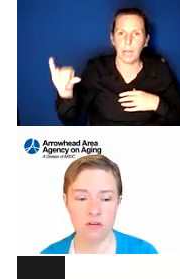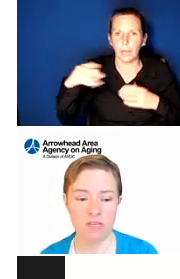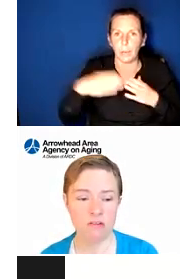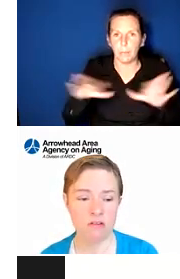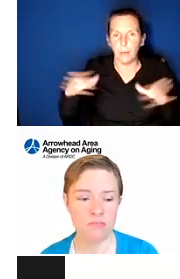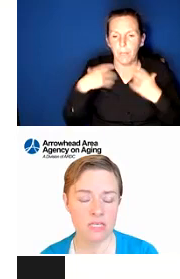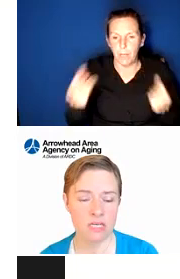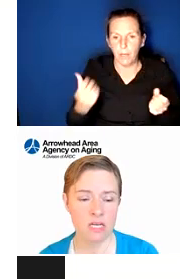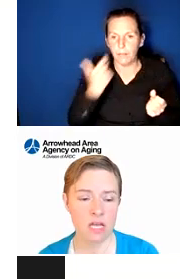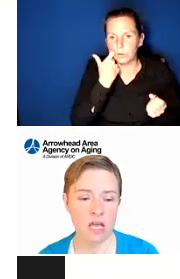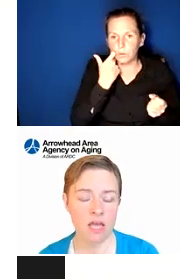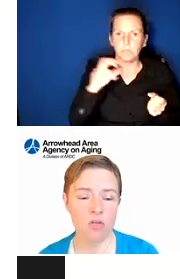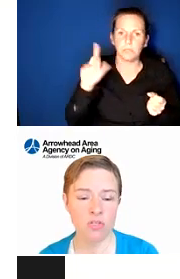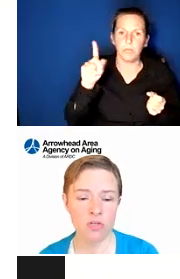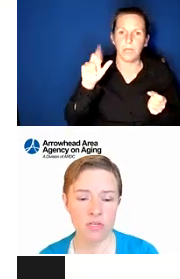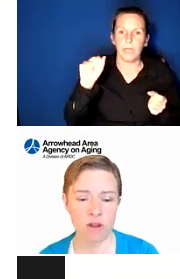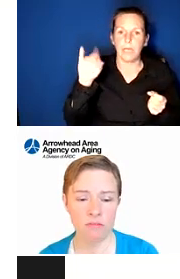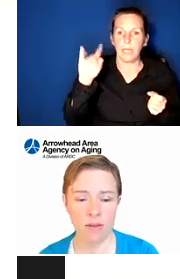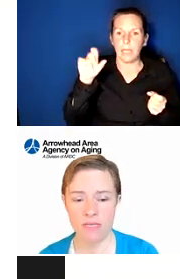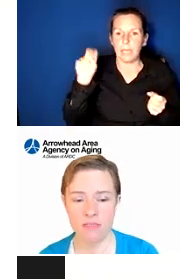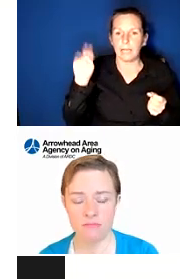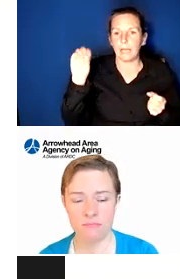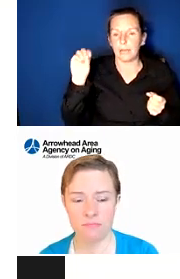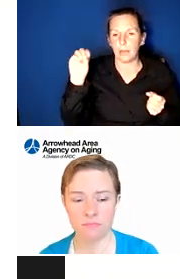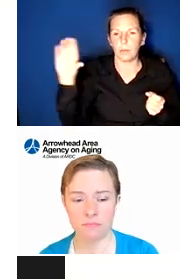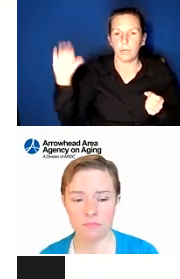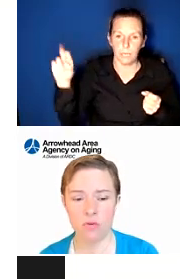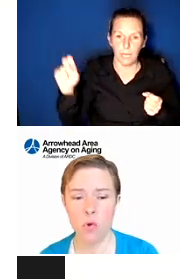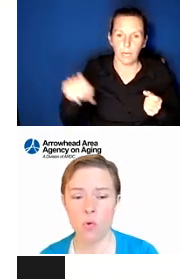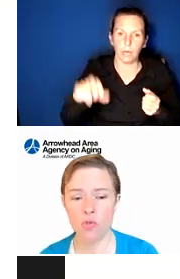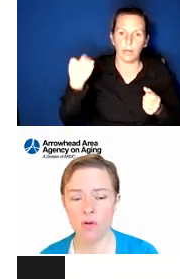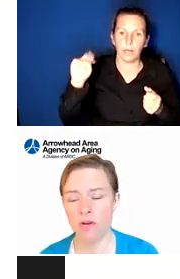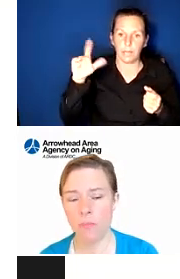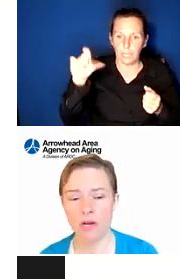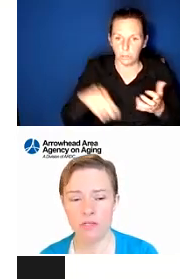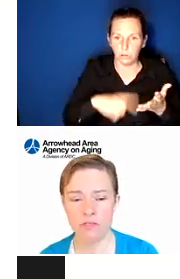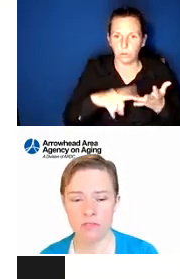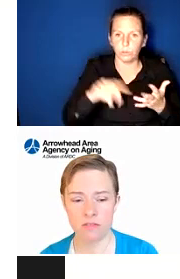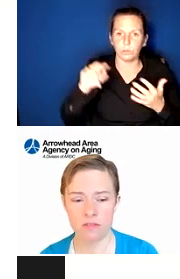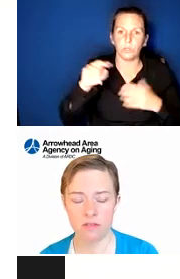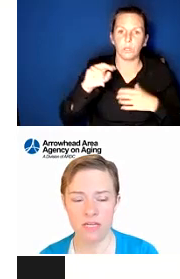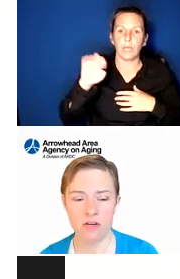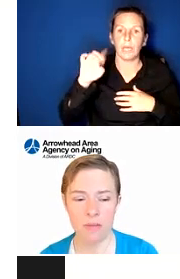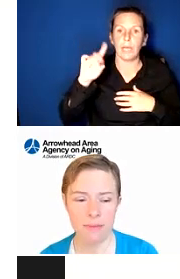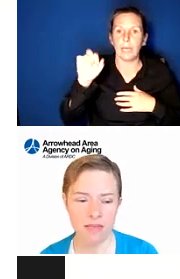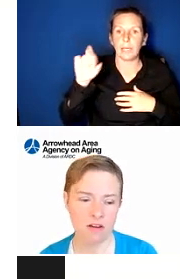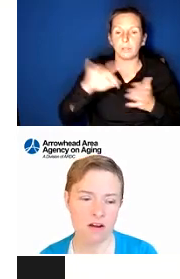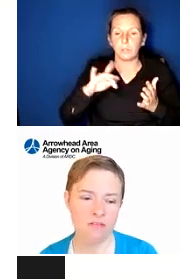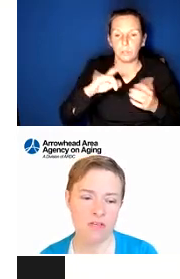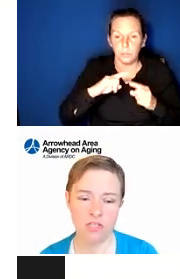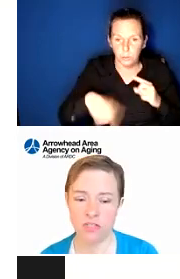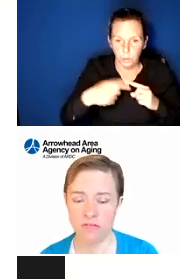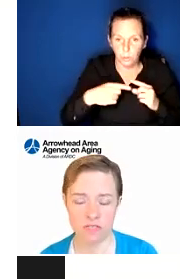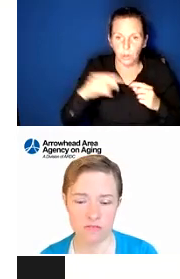with a shared vehicle, Elder Circle in Grand Rapids, North Shore Area Partners, and here in my